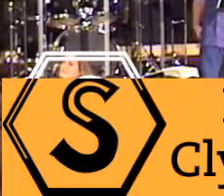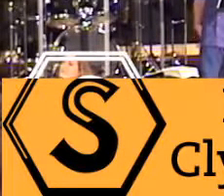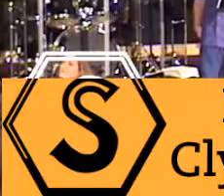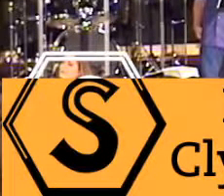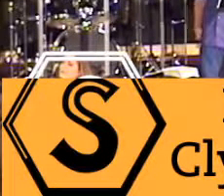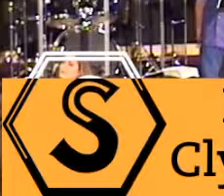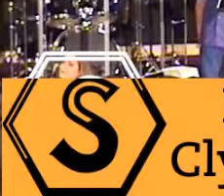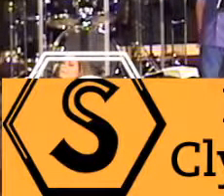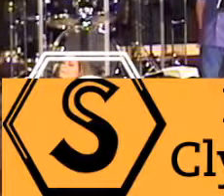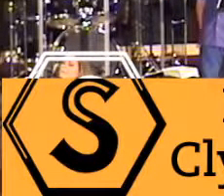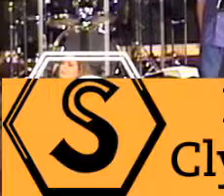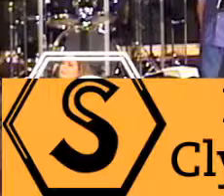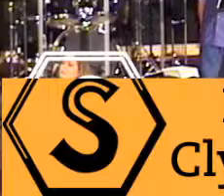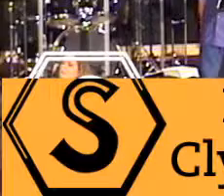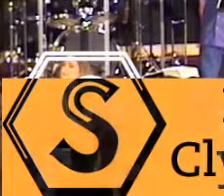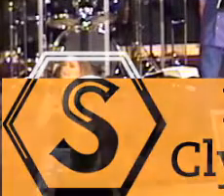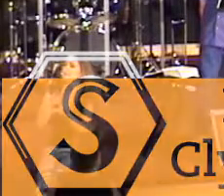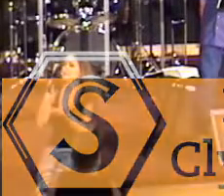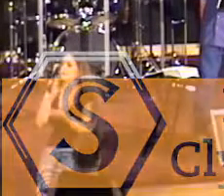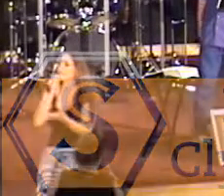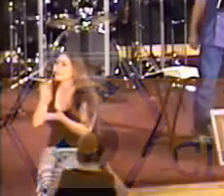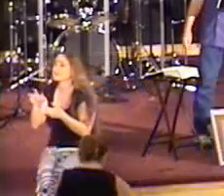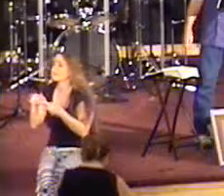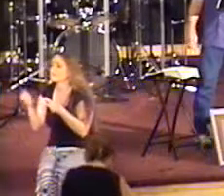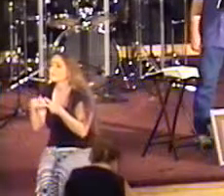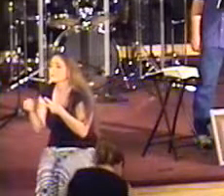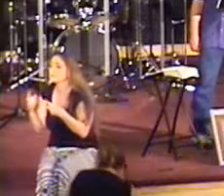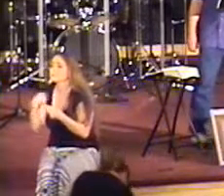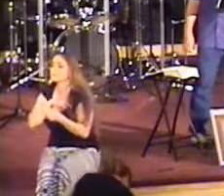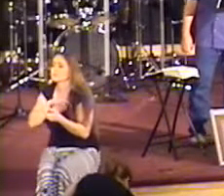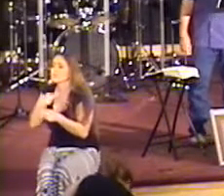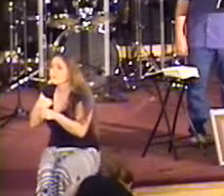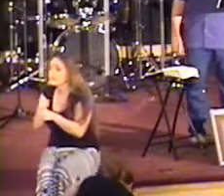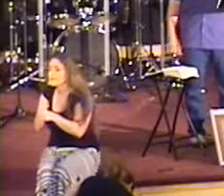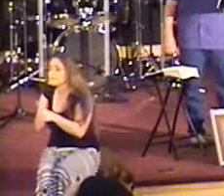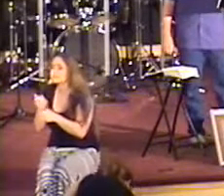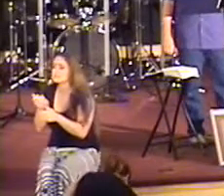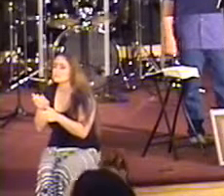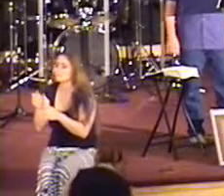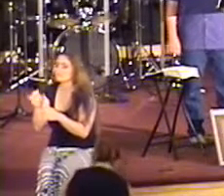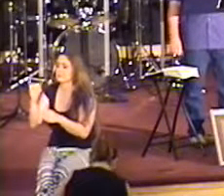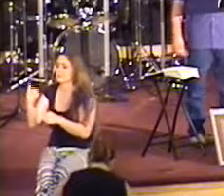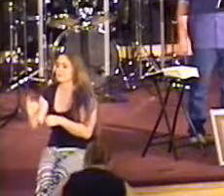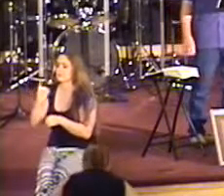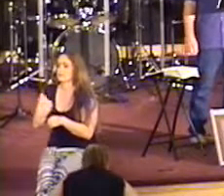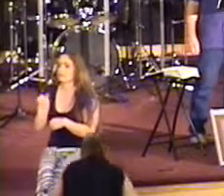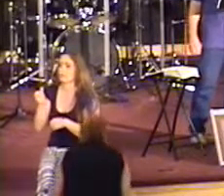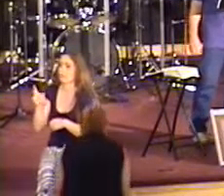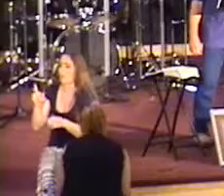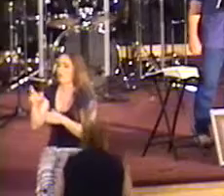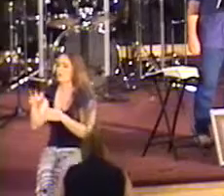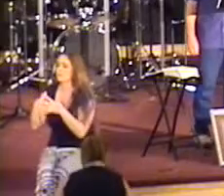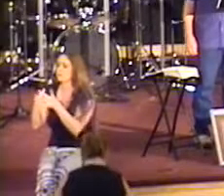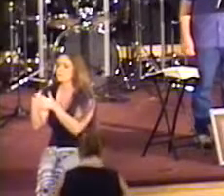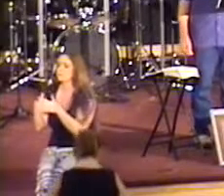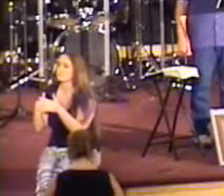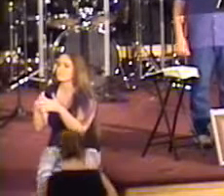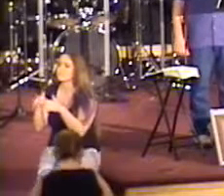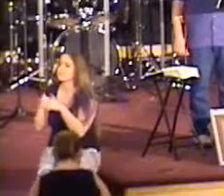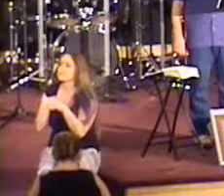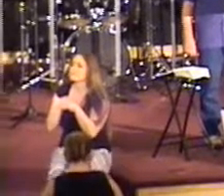perilous times would be bad choices that we make, maybe as a whole country, as individuals. But Lord, also we know perilous times comes because